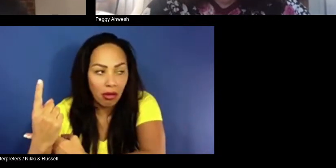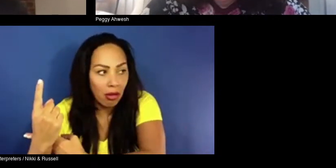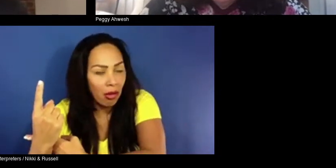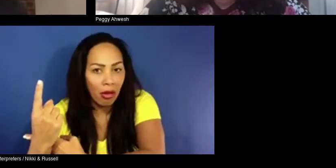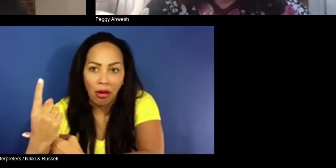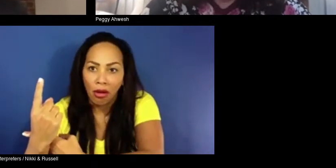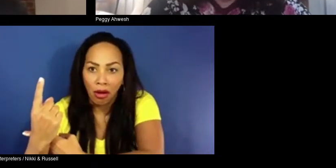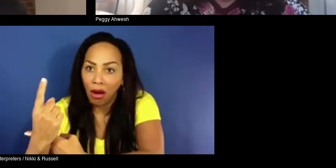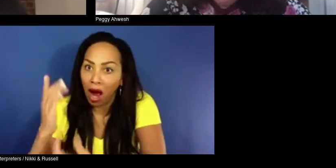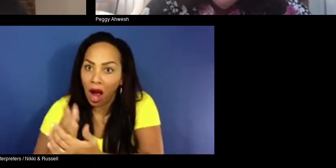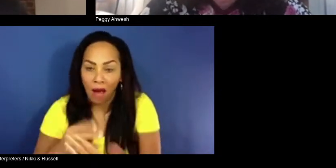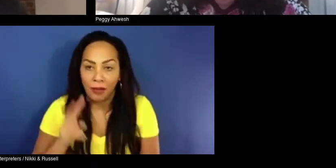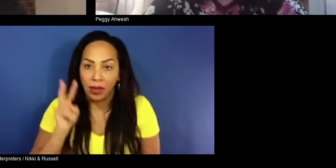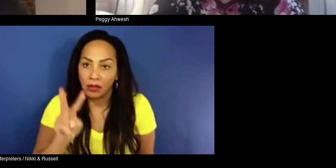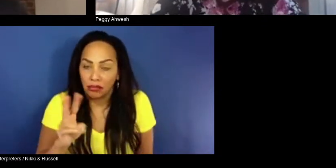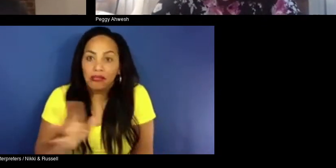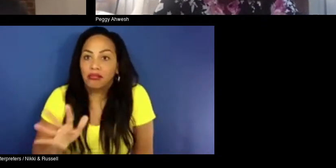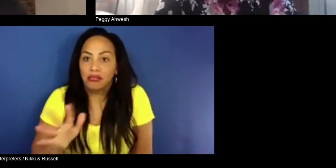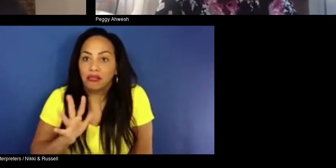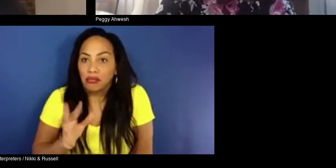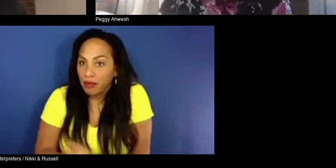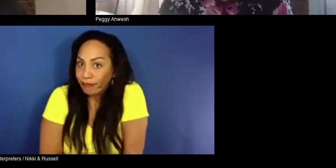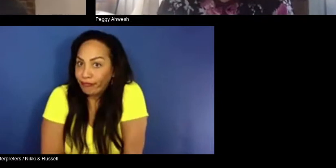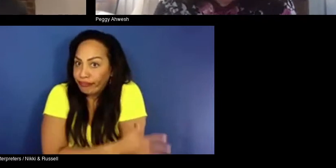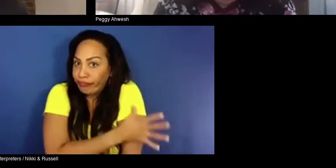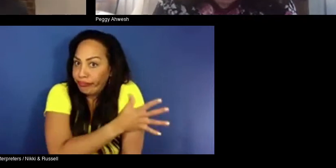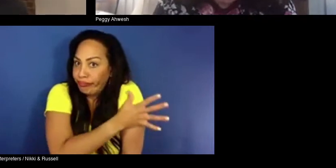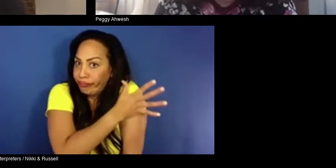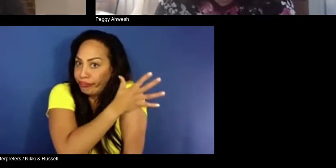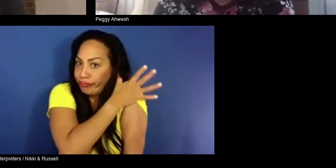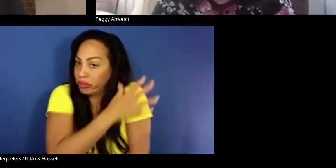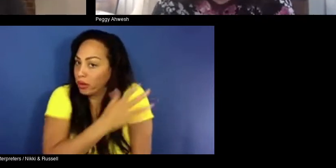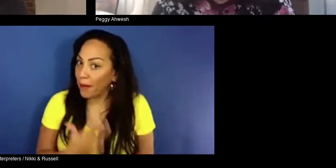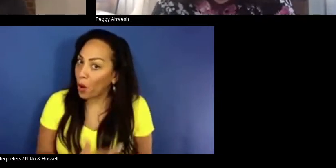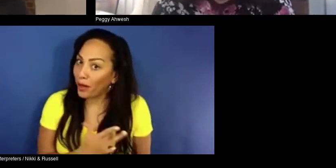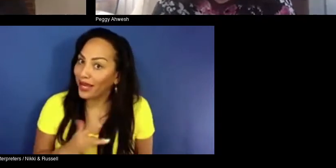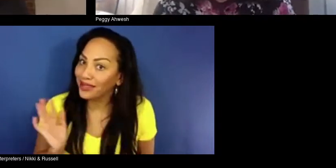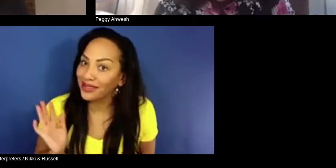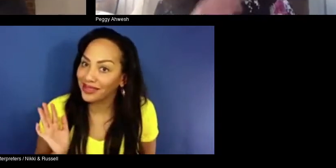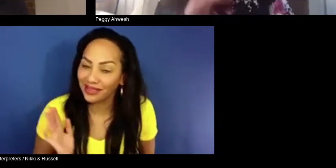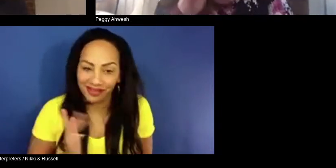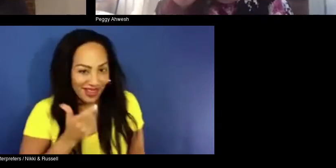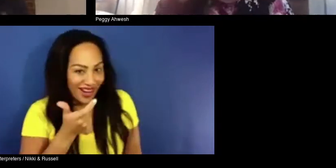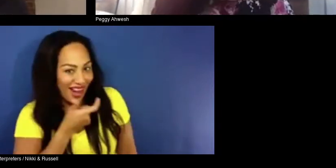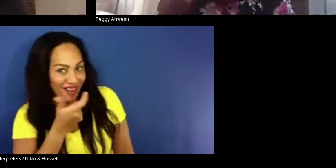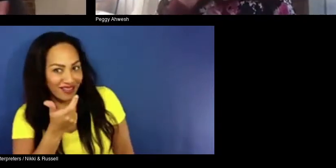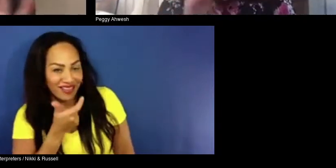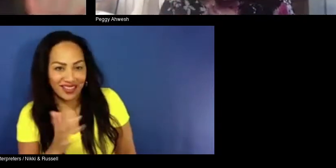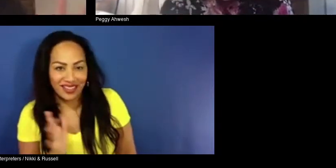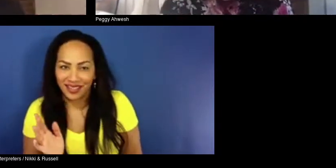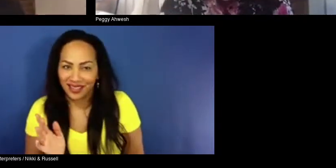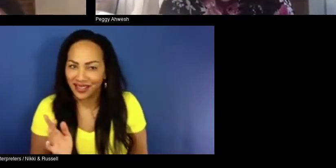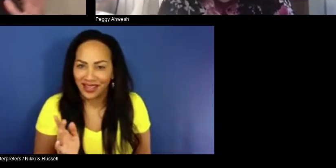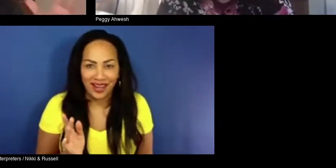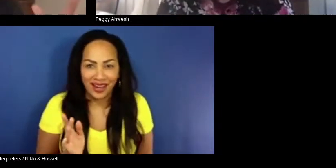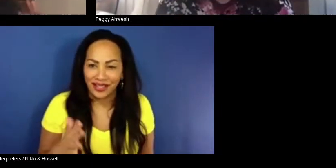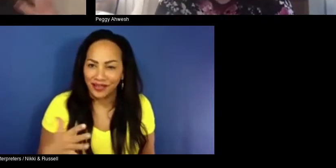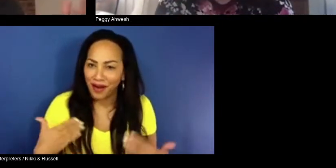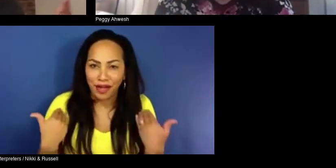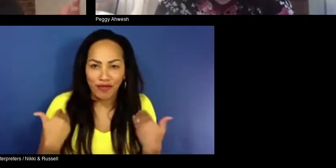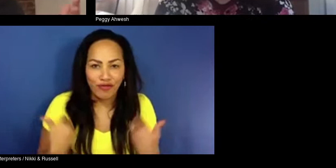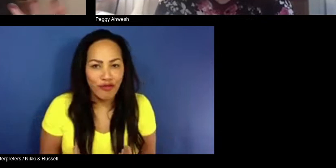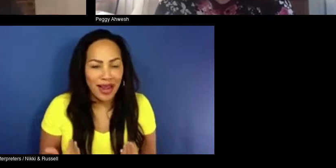really freaks me out, to be honest. And, you know, I think that the uncanny, it's a very like rich